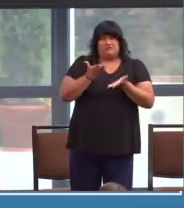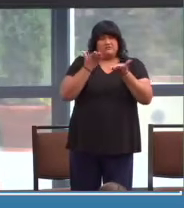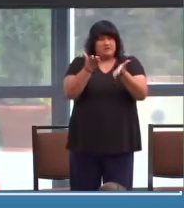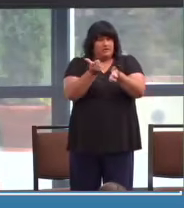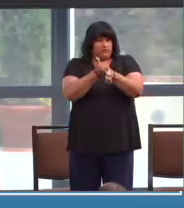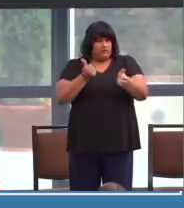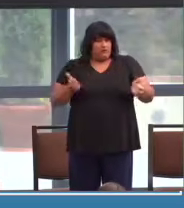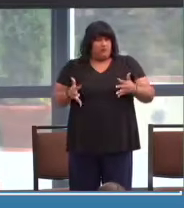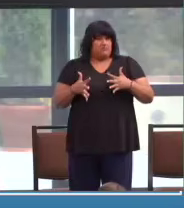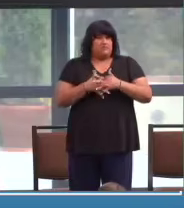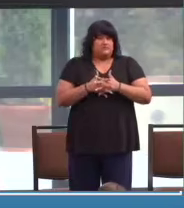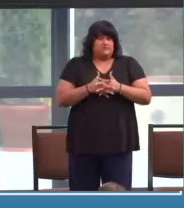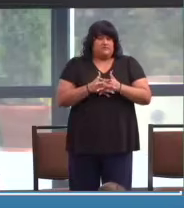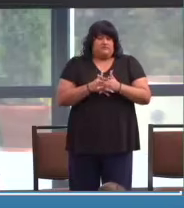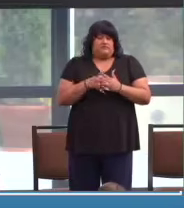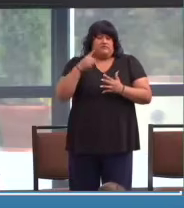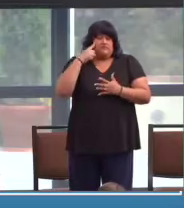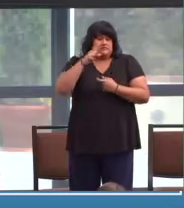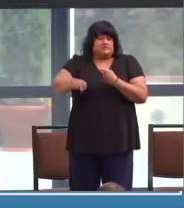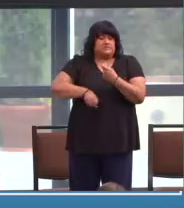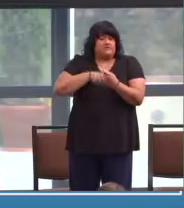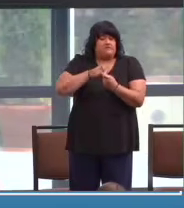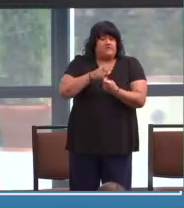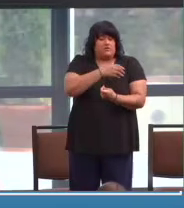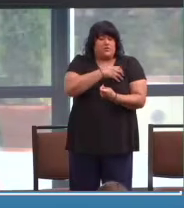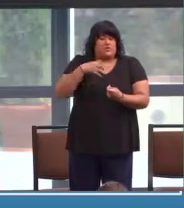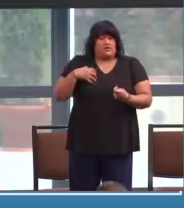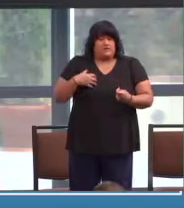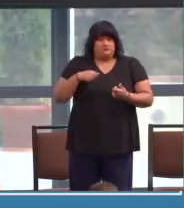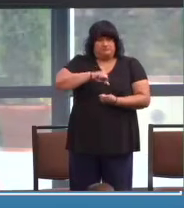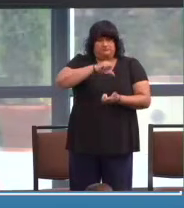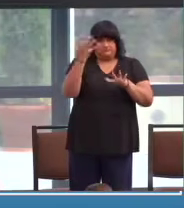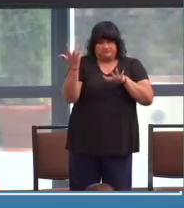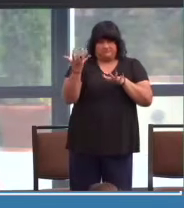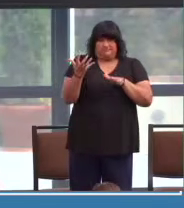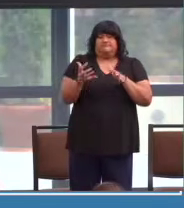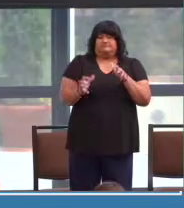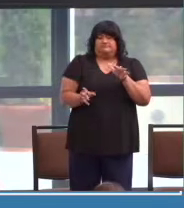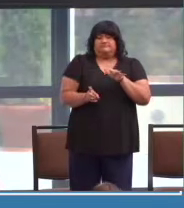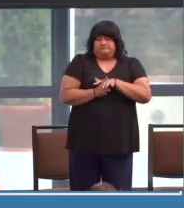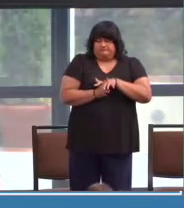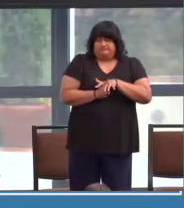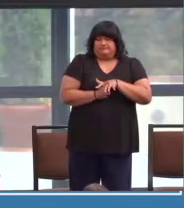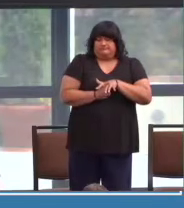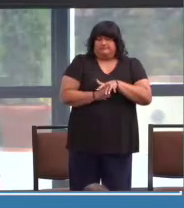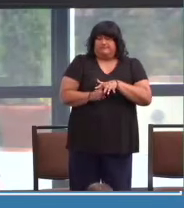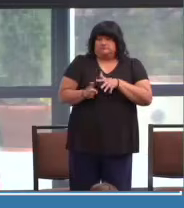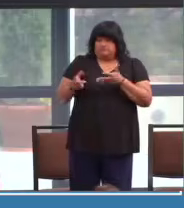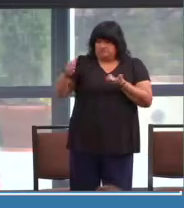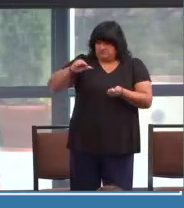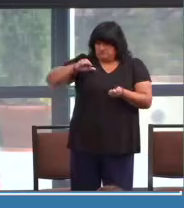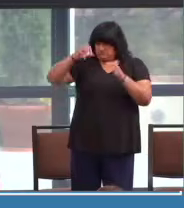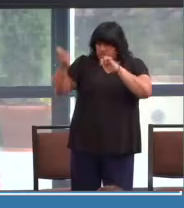pregnancy in certain severe organ manifestations. And then eventually when the condition is controlled, then